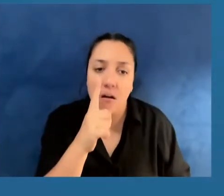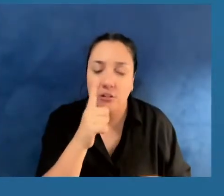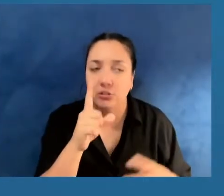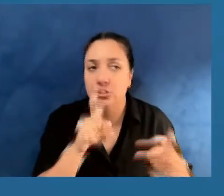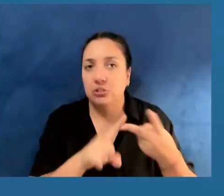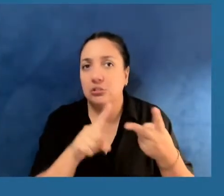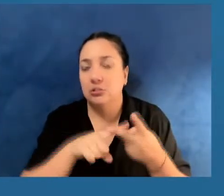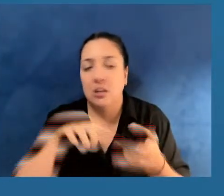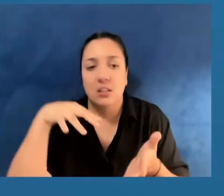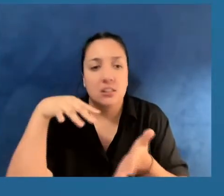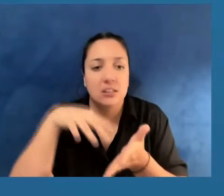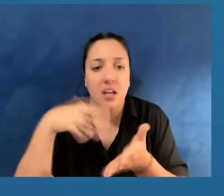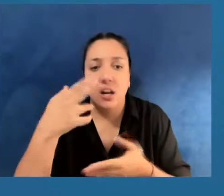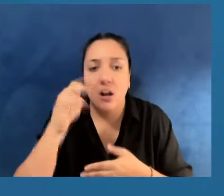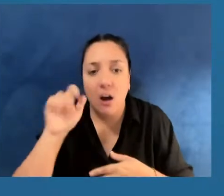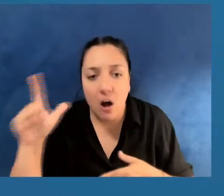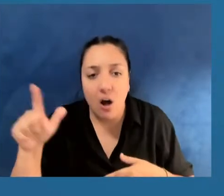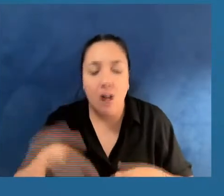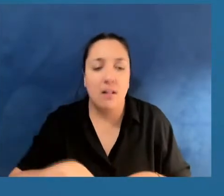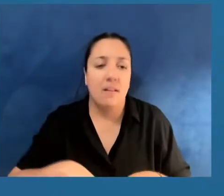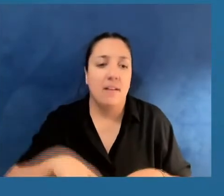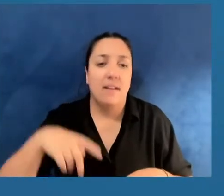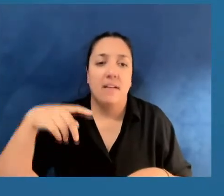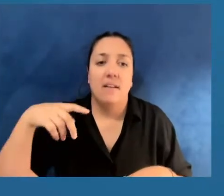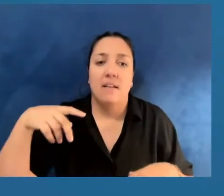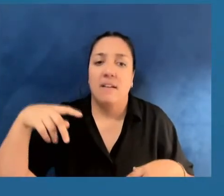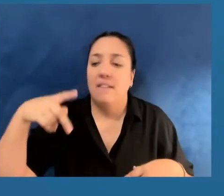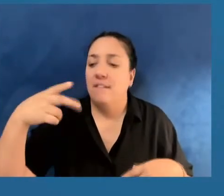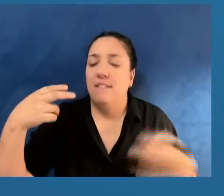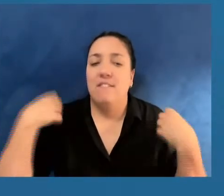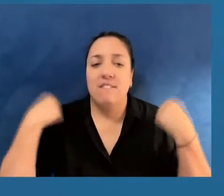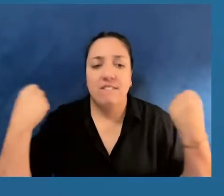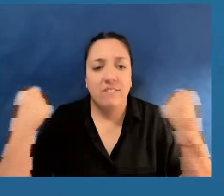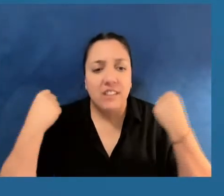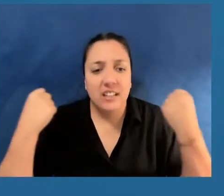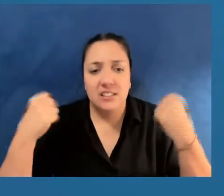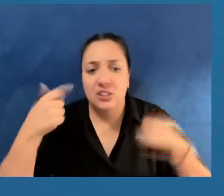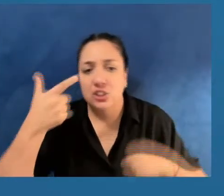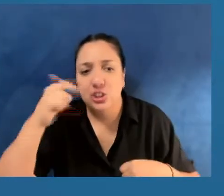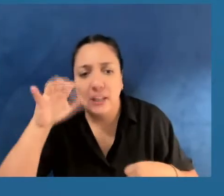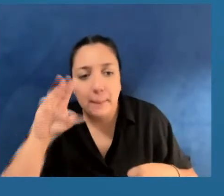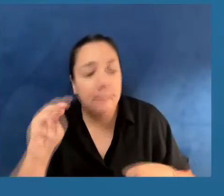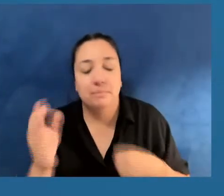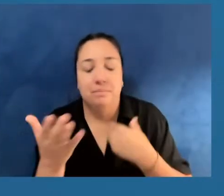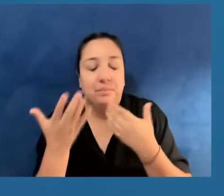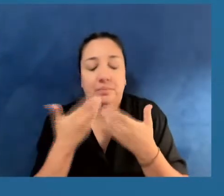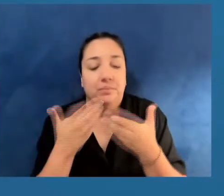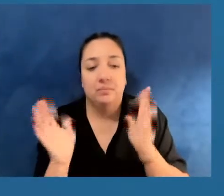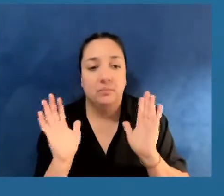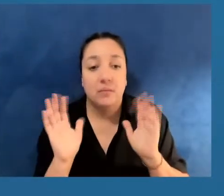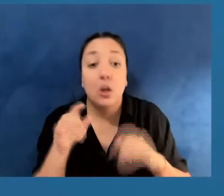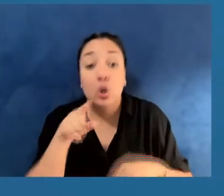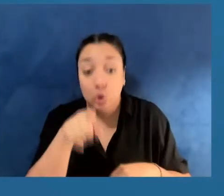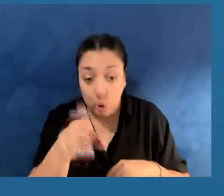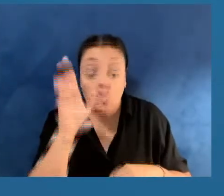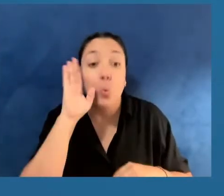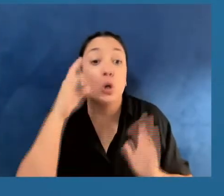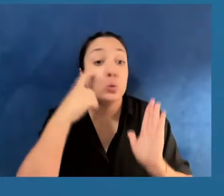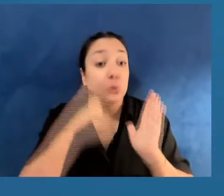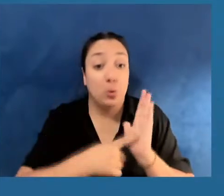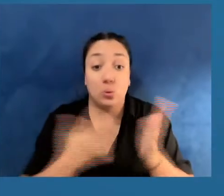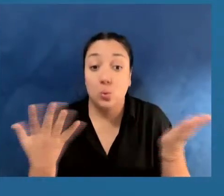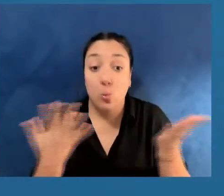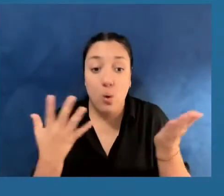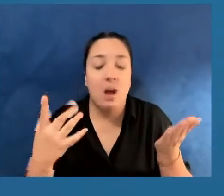and I'll tell you why. Because what you're going to witness and experience is something that is extraordinary. I've been to